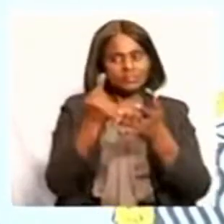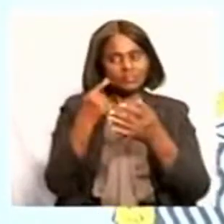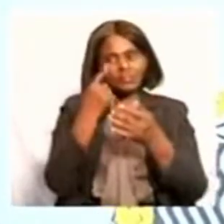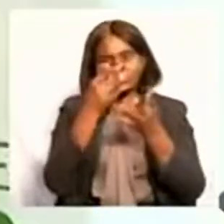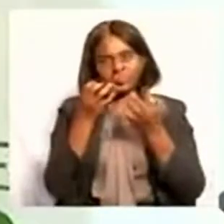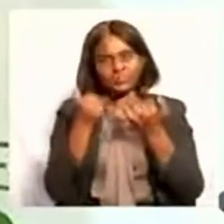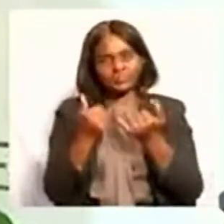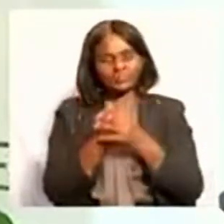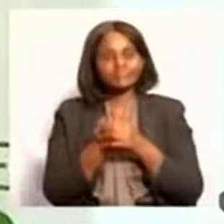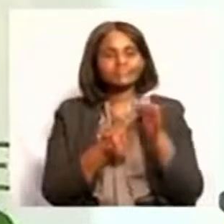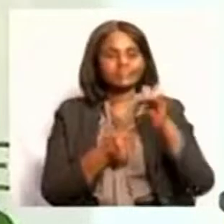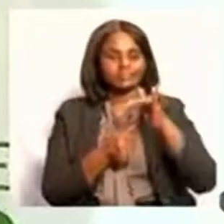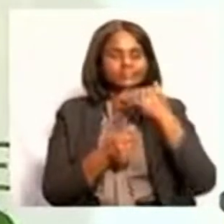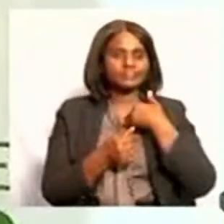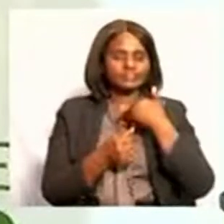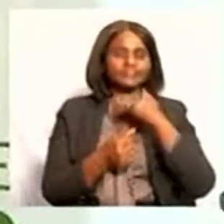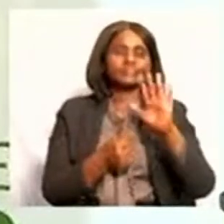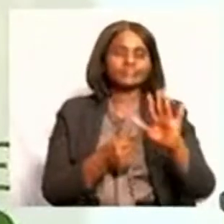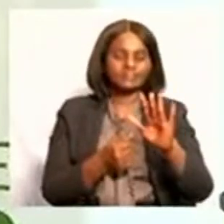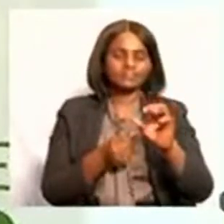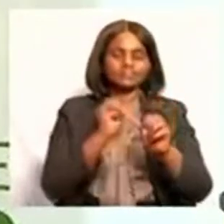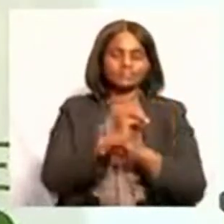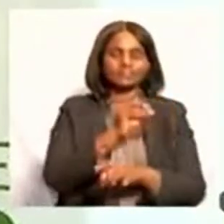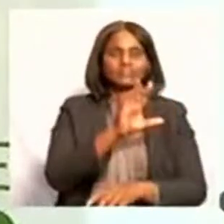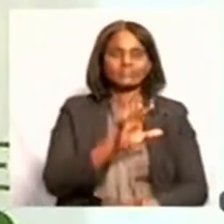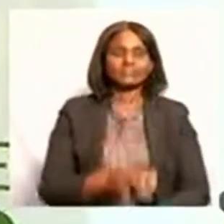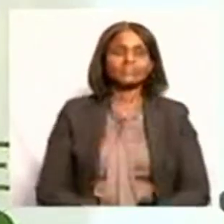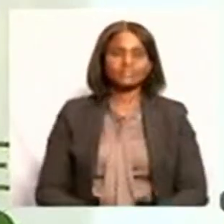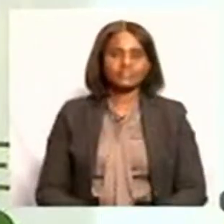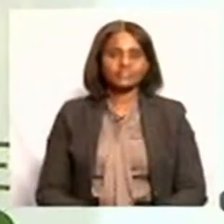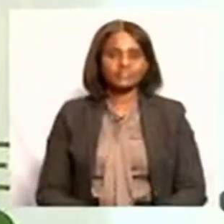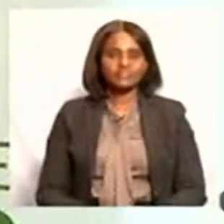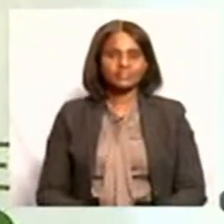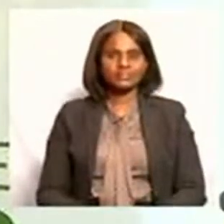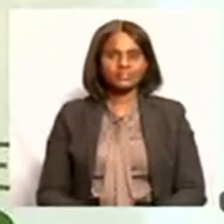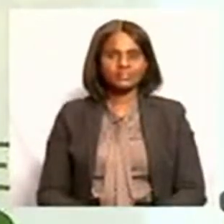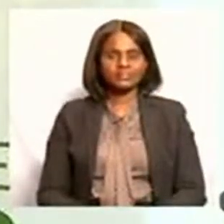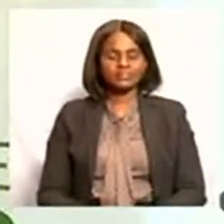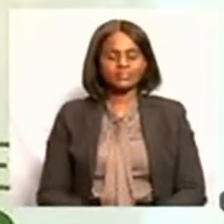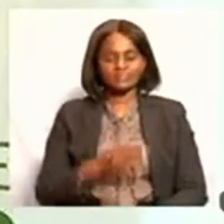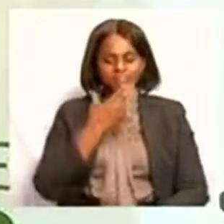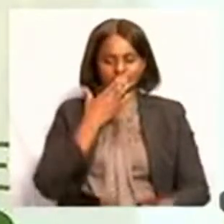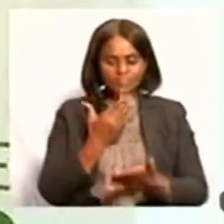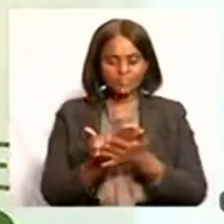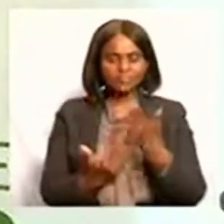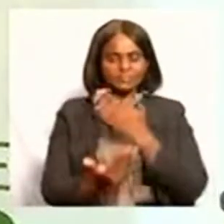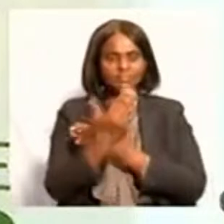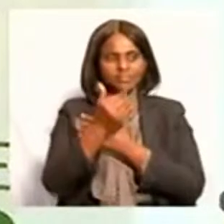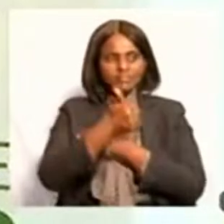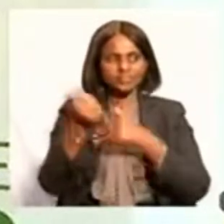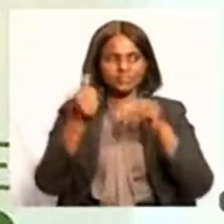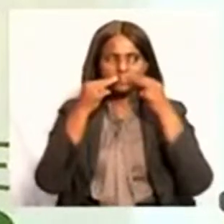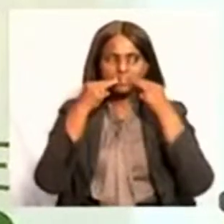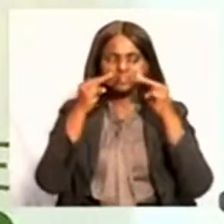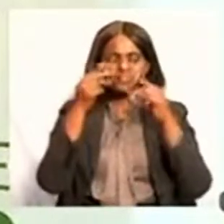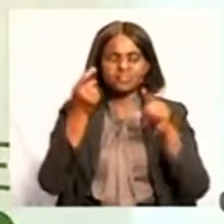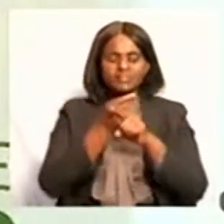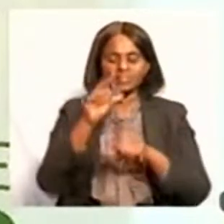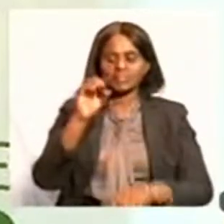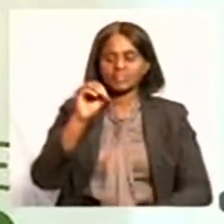to Yes, feedback from you? they are very much available. Okay. Good morning is another message that comes from